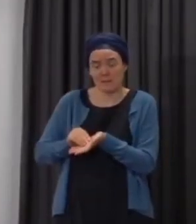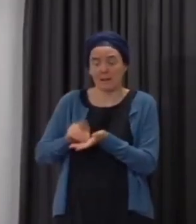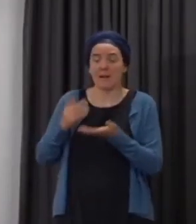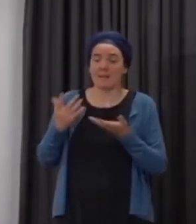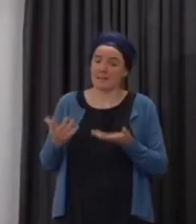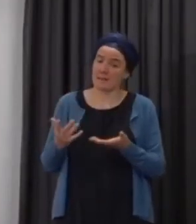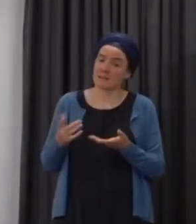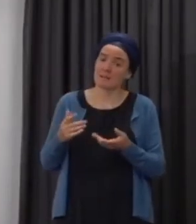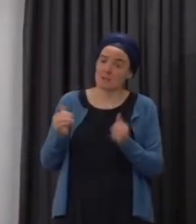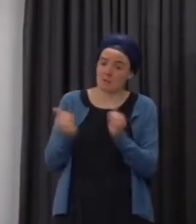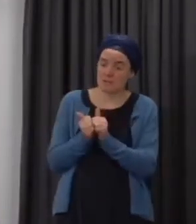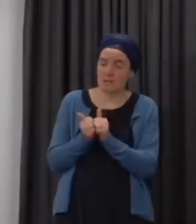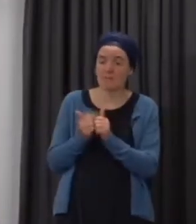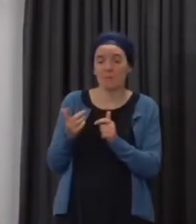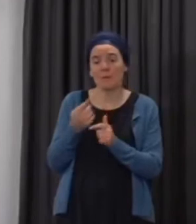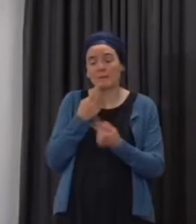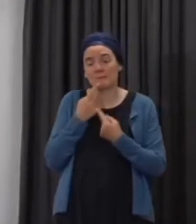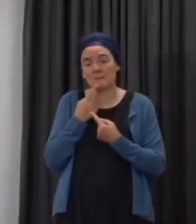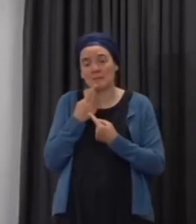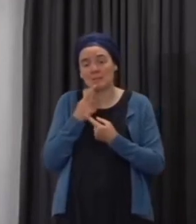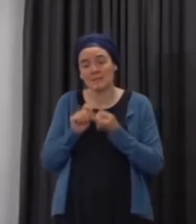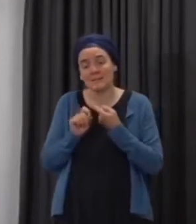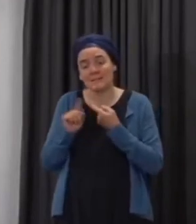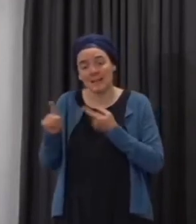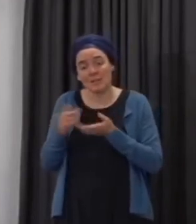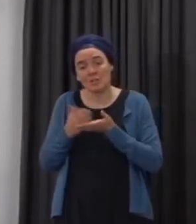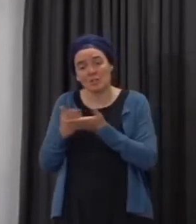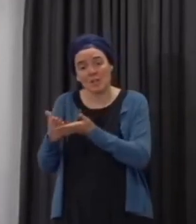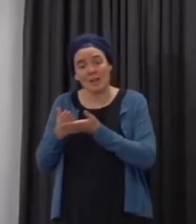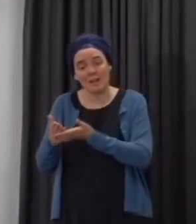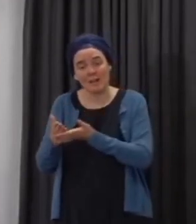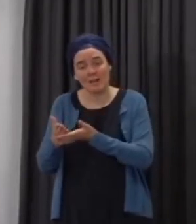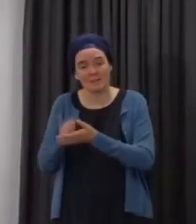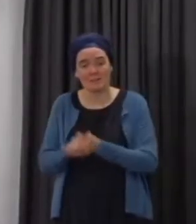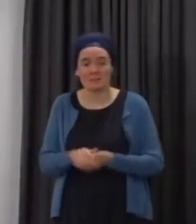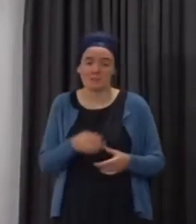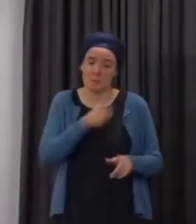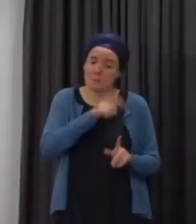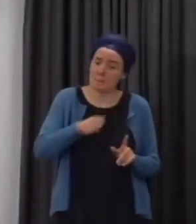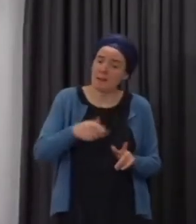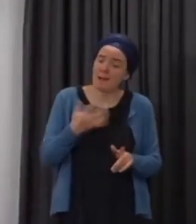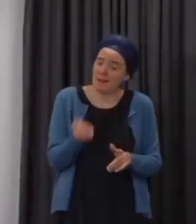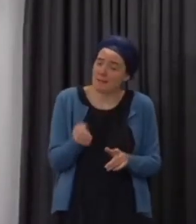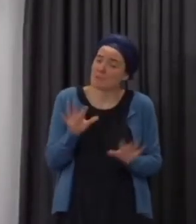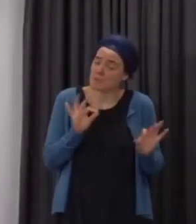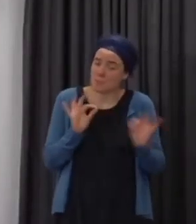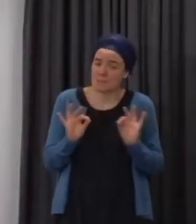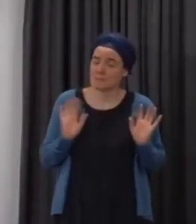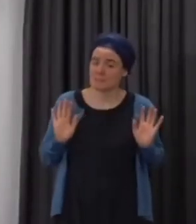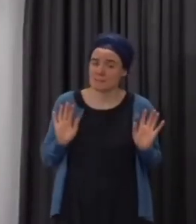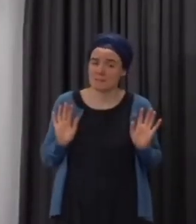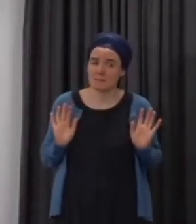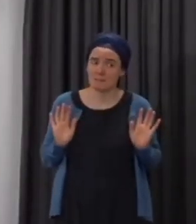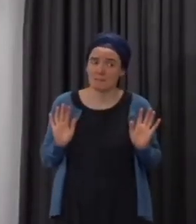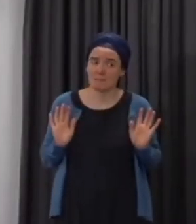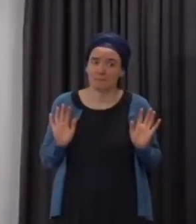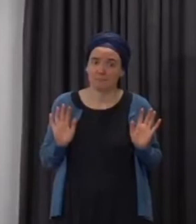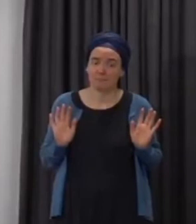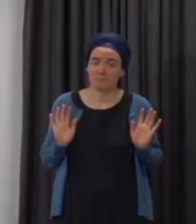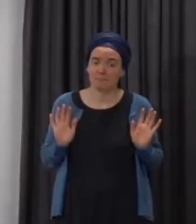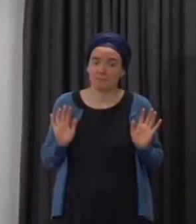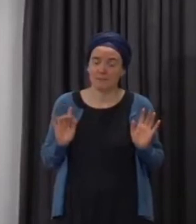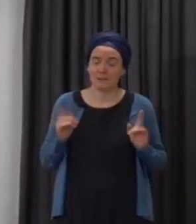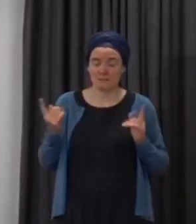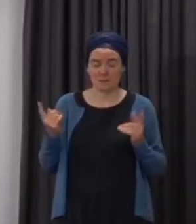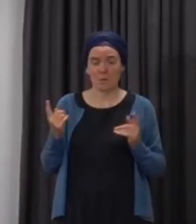an alert. So actually there are points that are built in about how people still make choices. None of the four governments in the UK are requiring